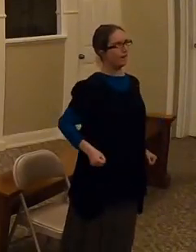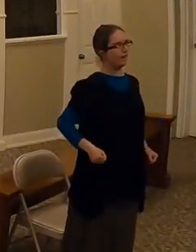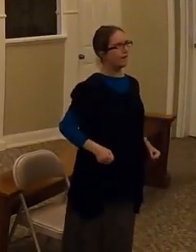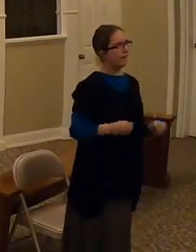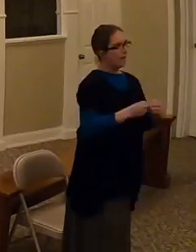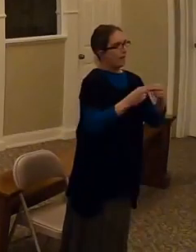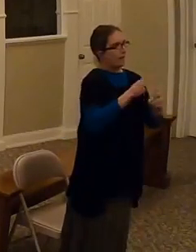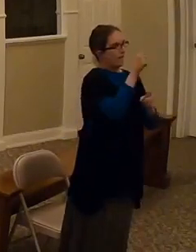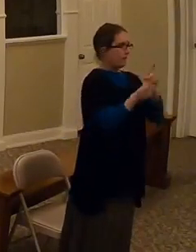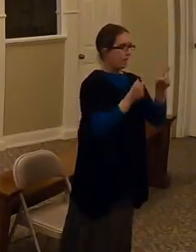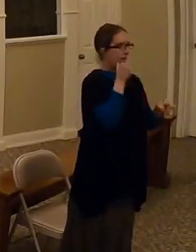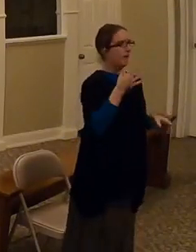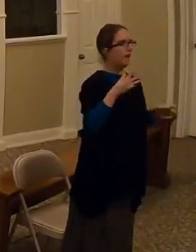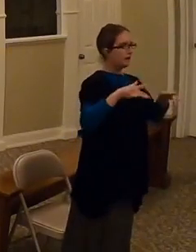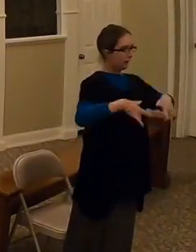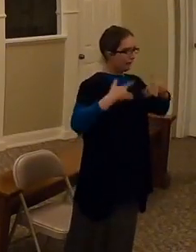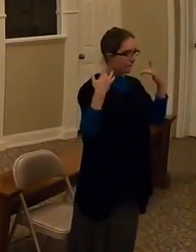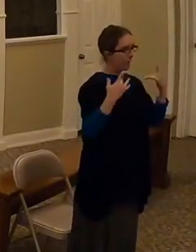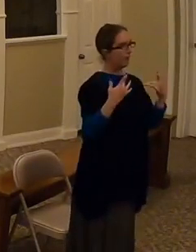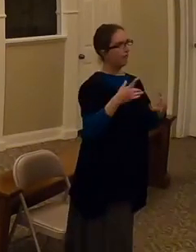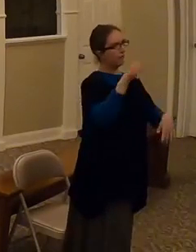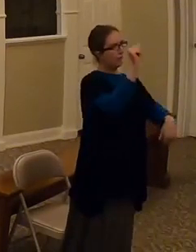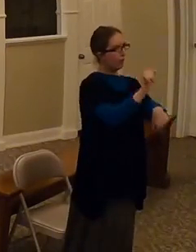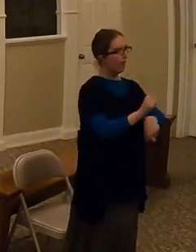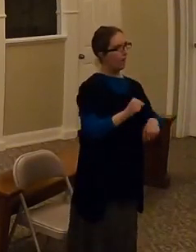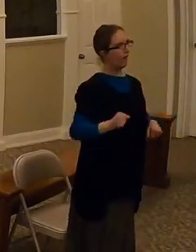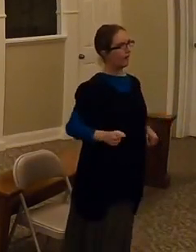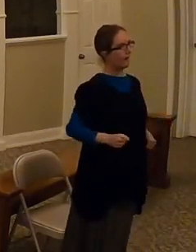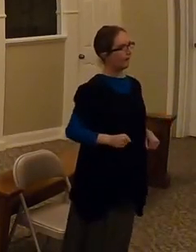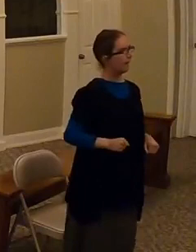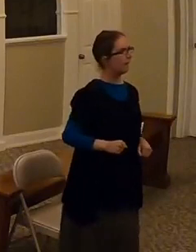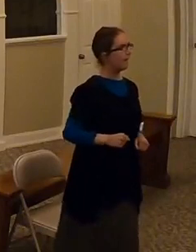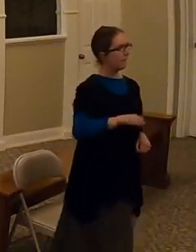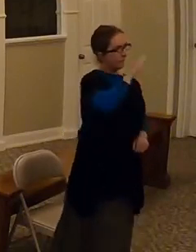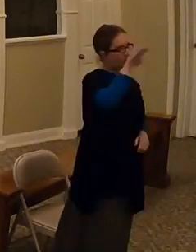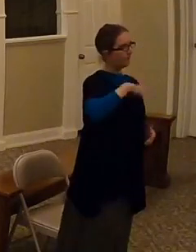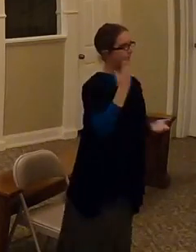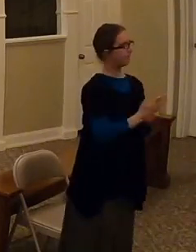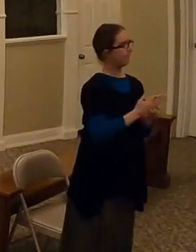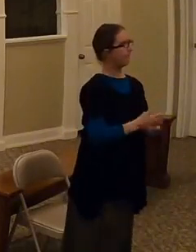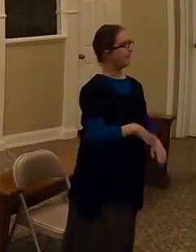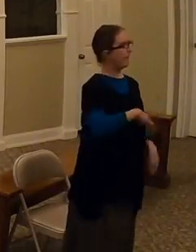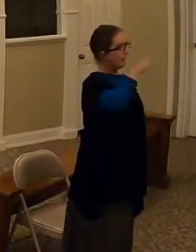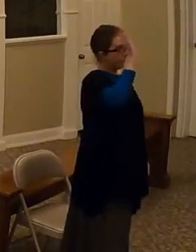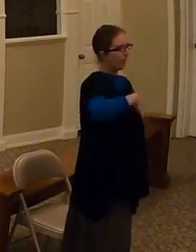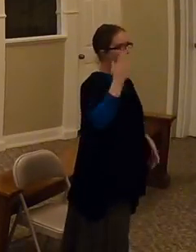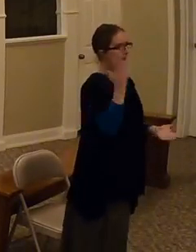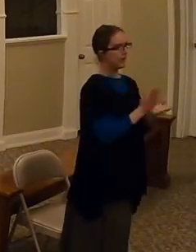Even when I don't feel it, you're working.